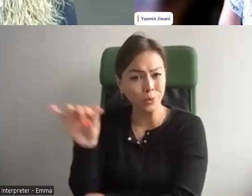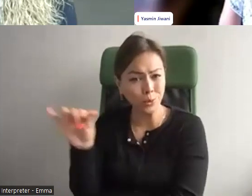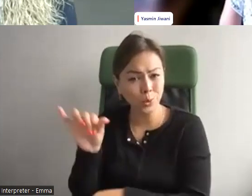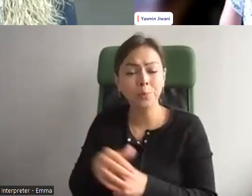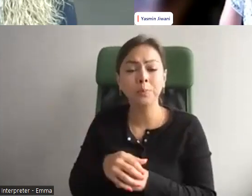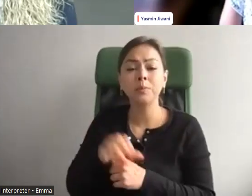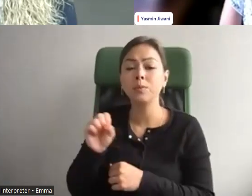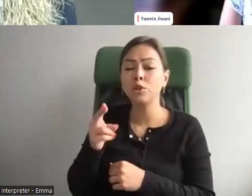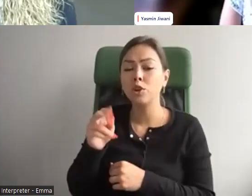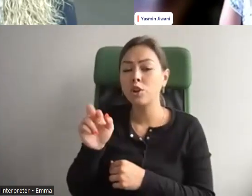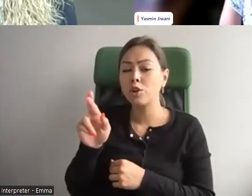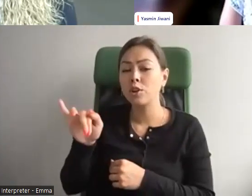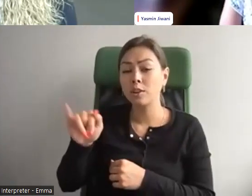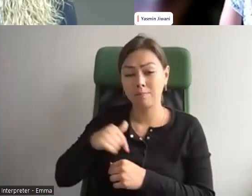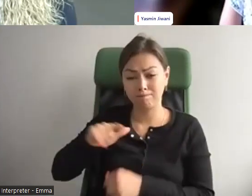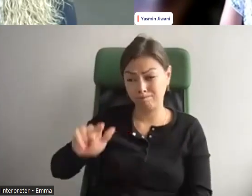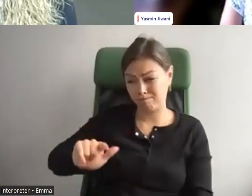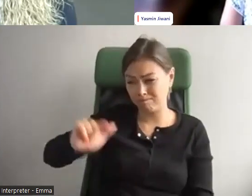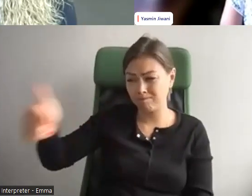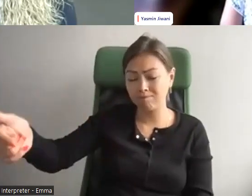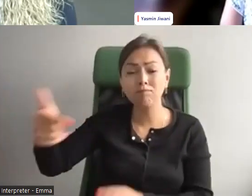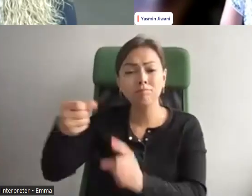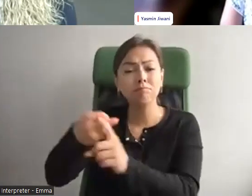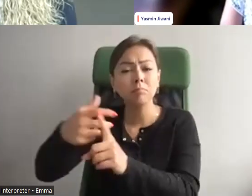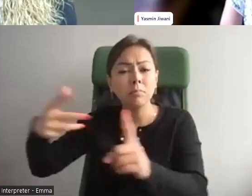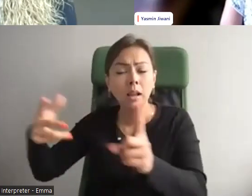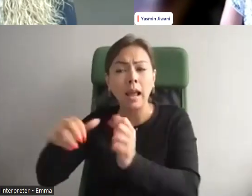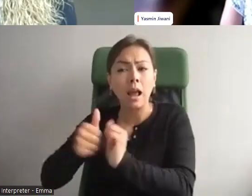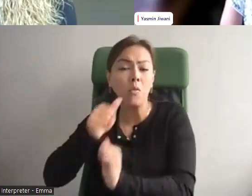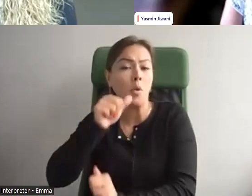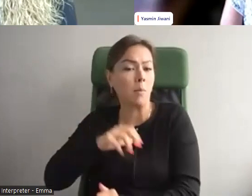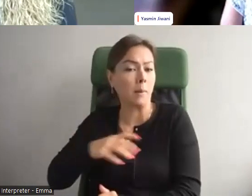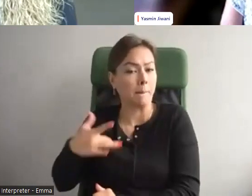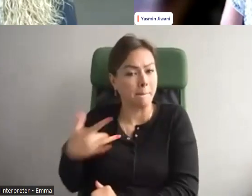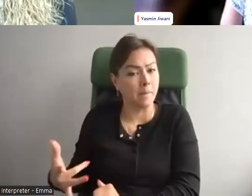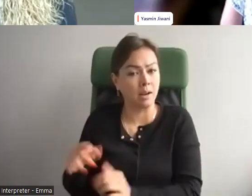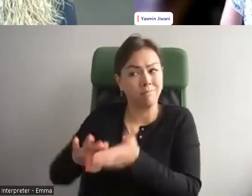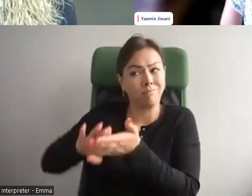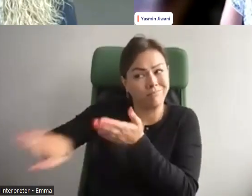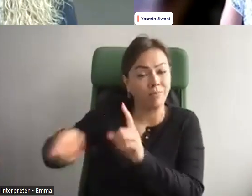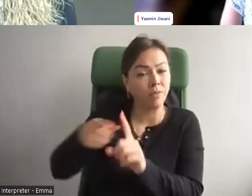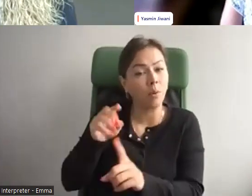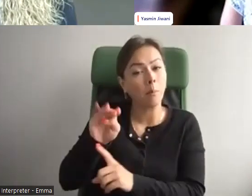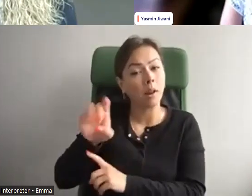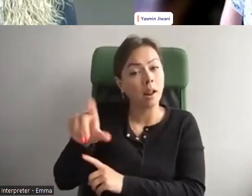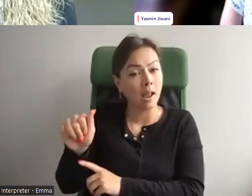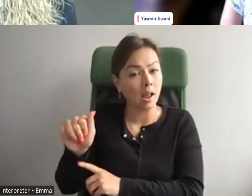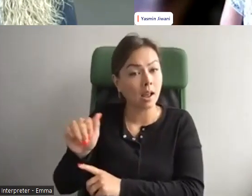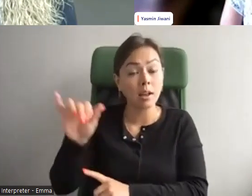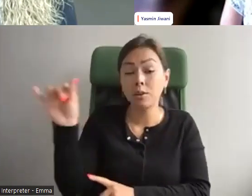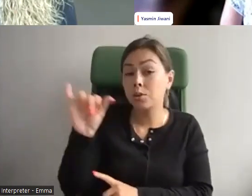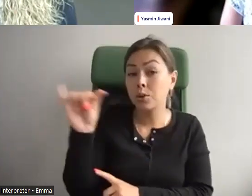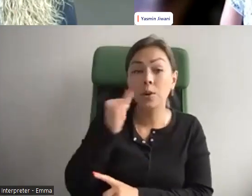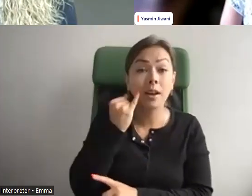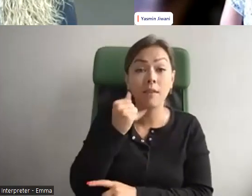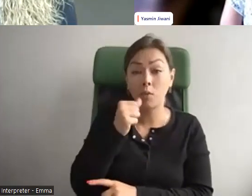you the opportunity too to speak a bit more about how women generally are excluded from media And also how when women try to step into